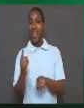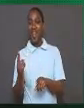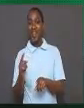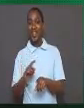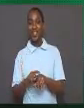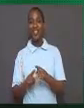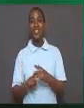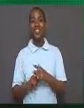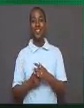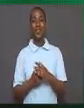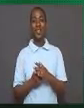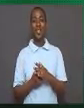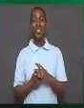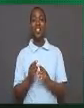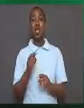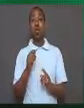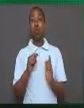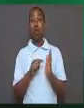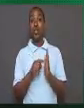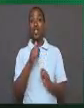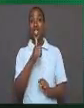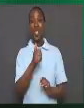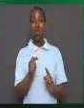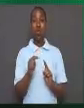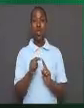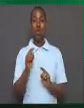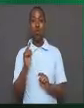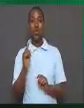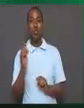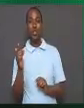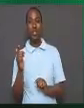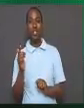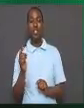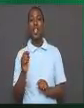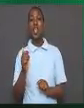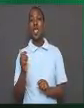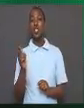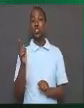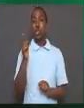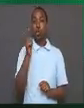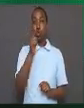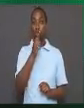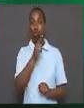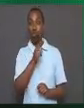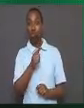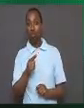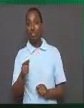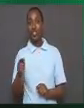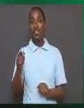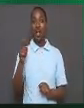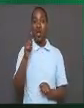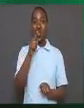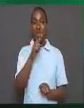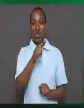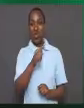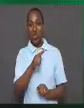point A to point B. A circuit carries the substance around, but brings it